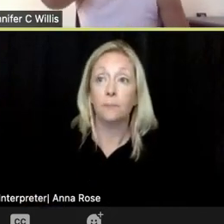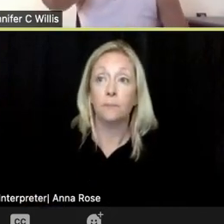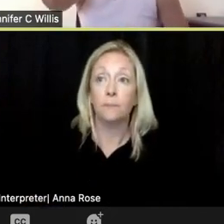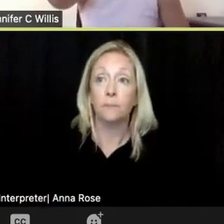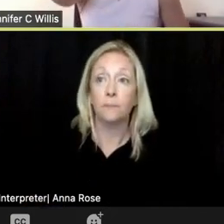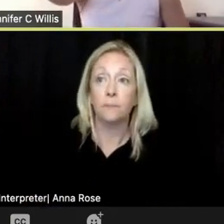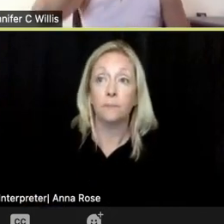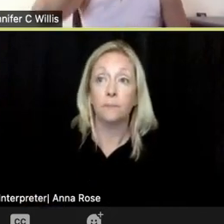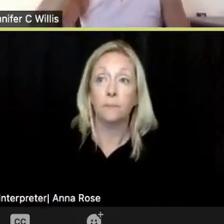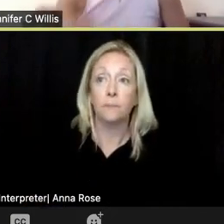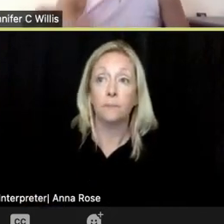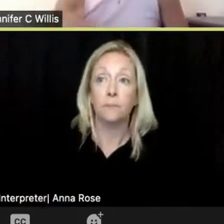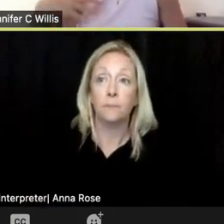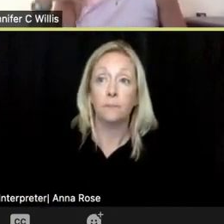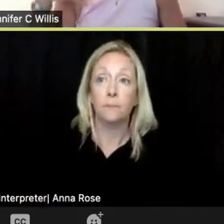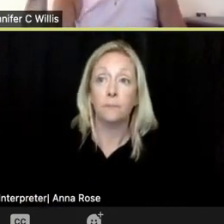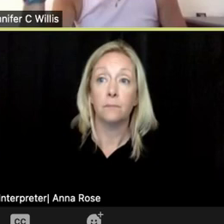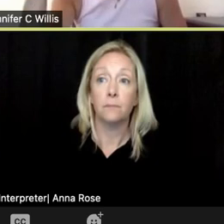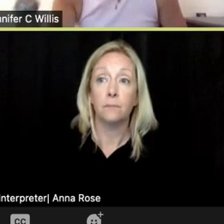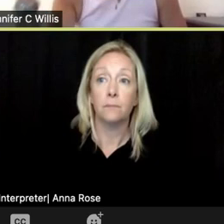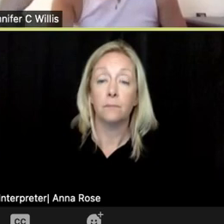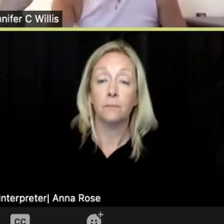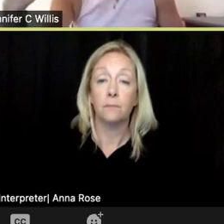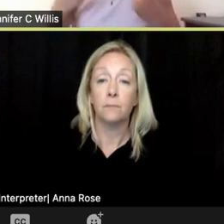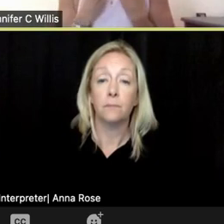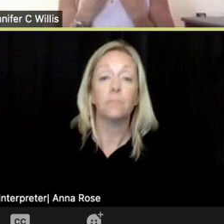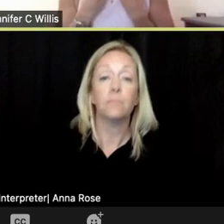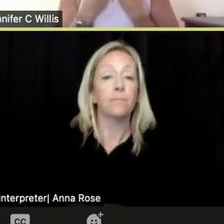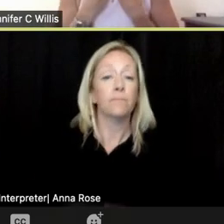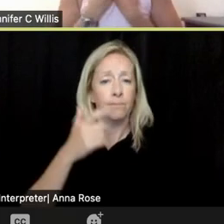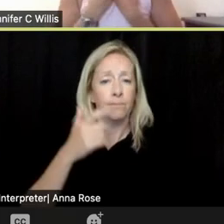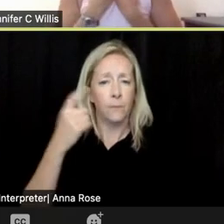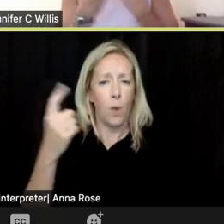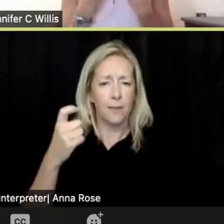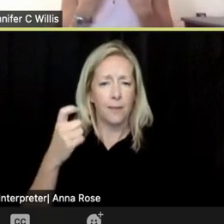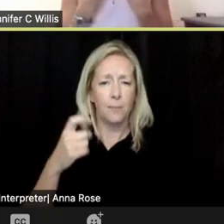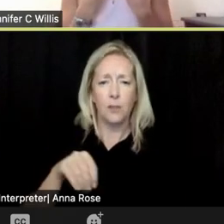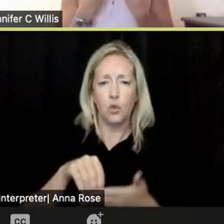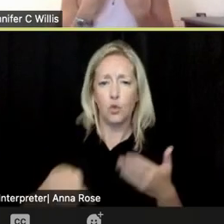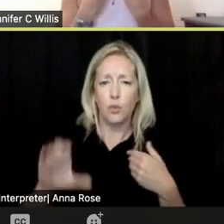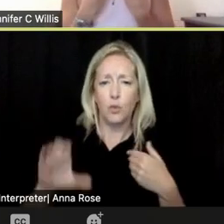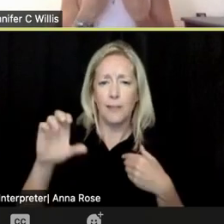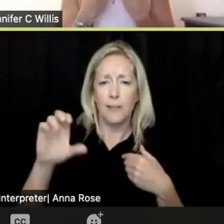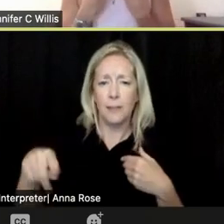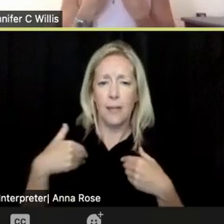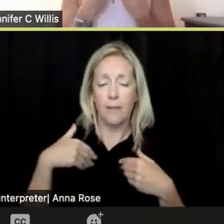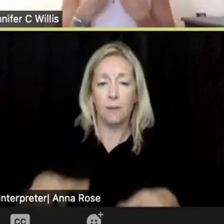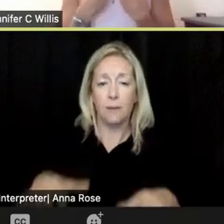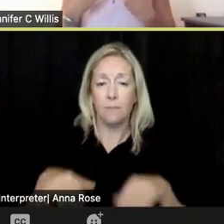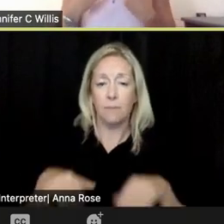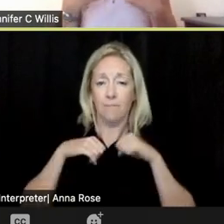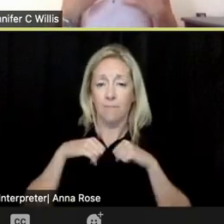question before from a participant about our students that have CP that are very, very constricted and maybe